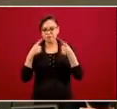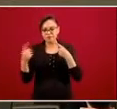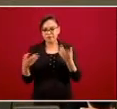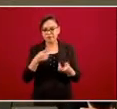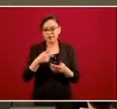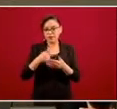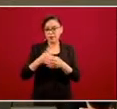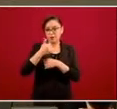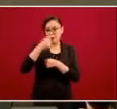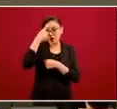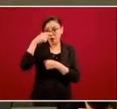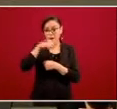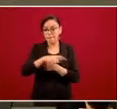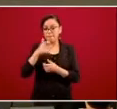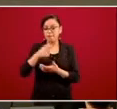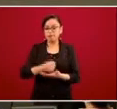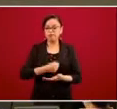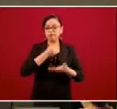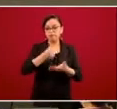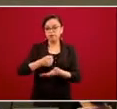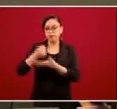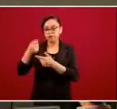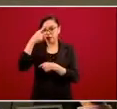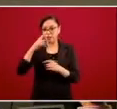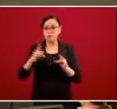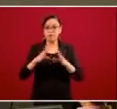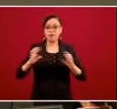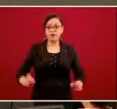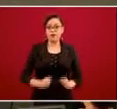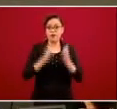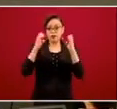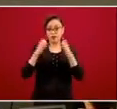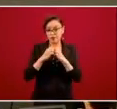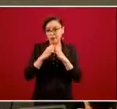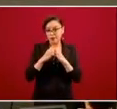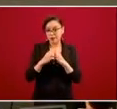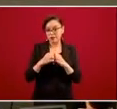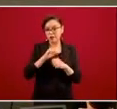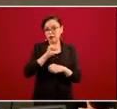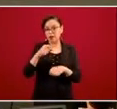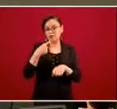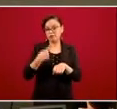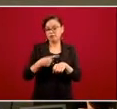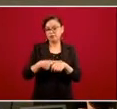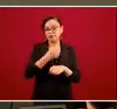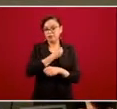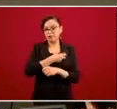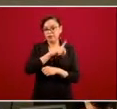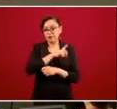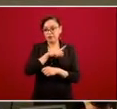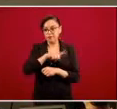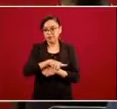of society for the betterment of these guides, and now we have finally concluded them.